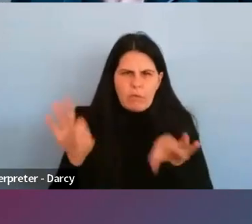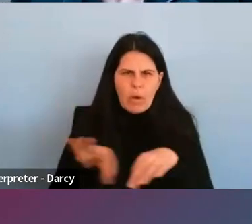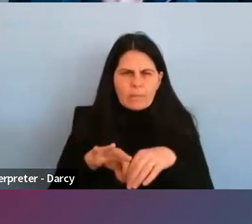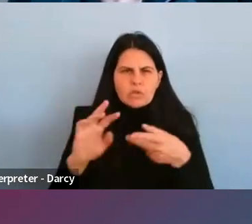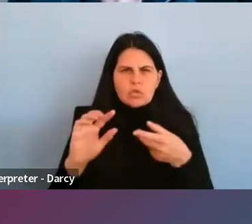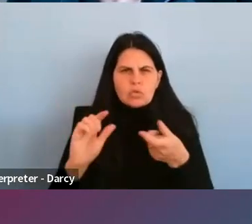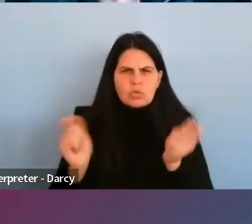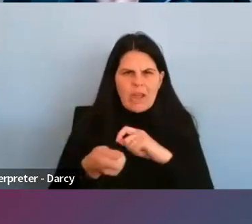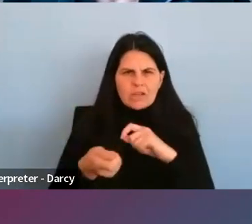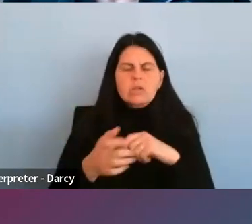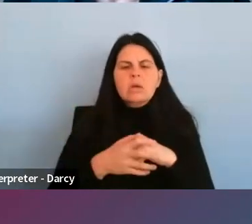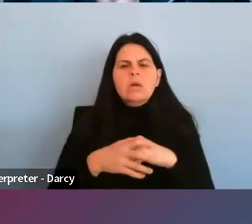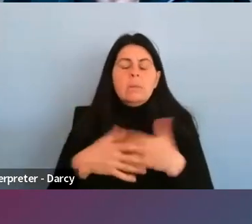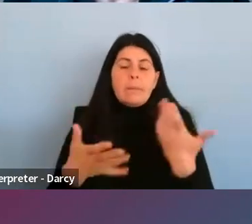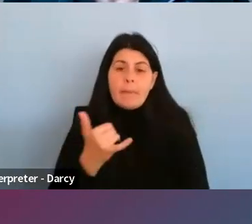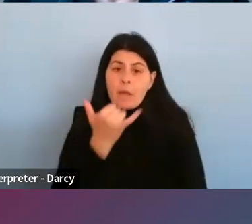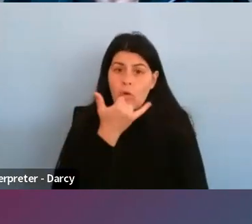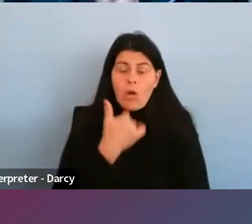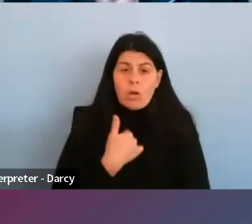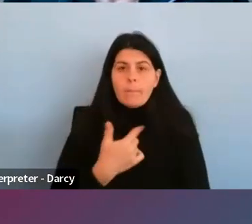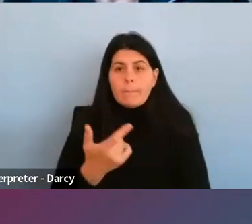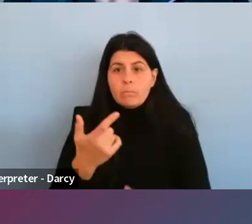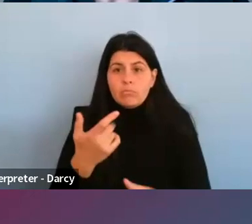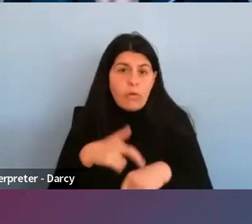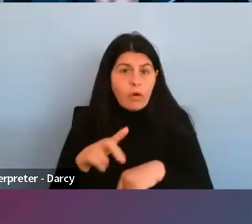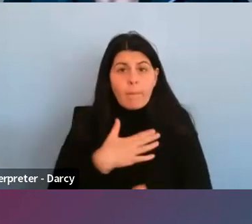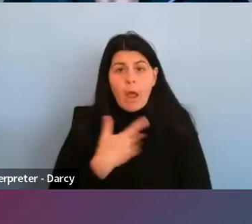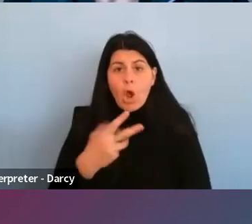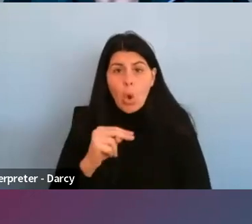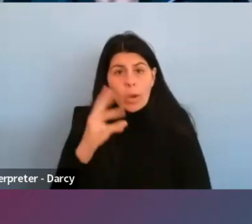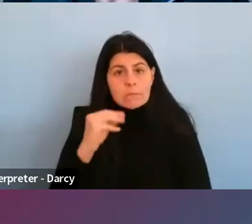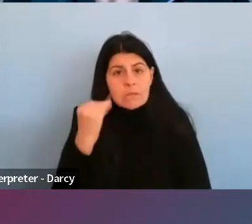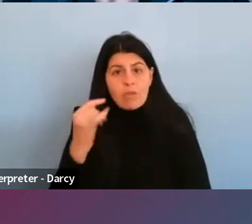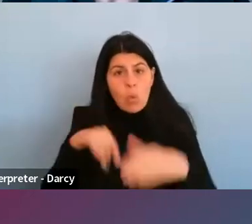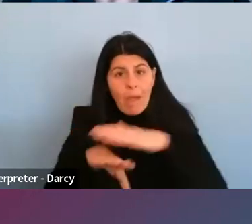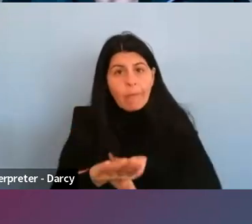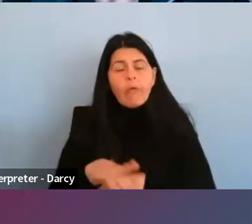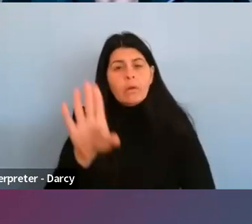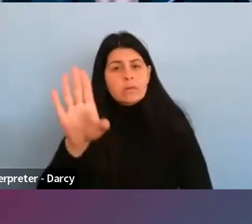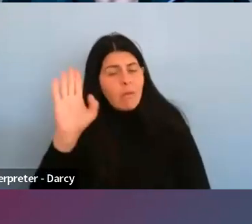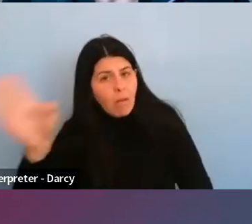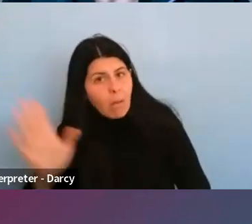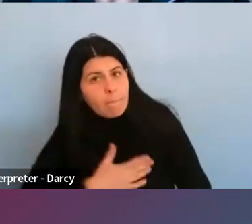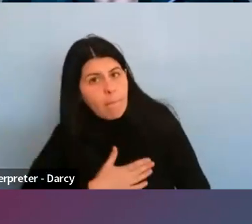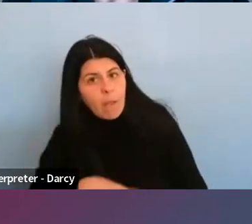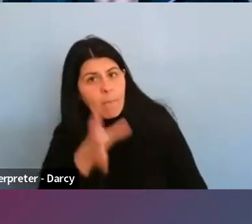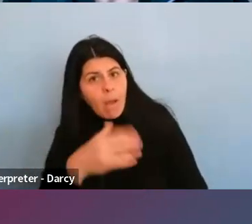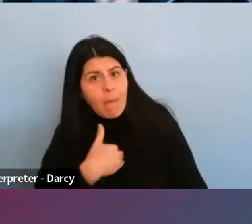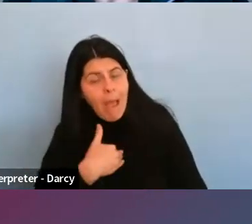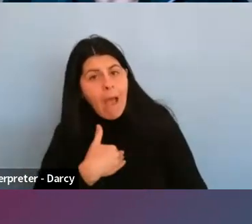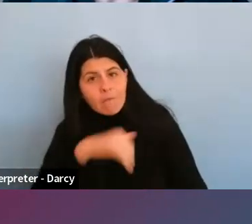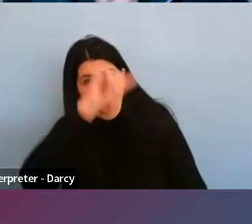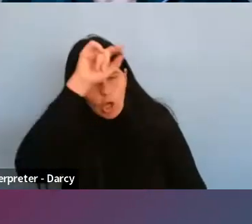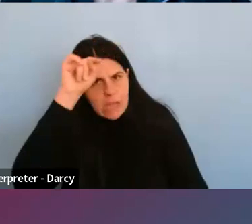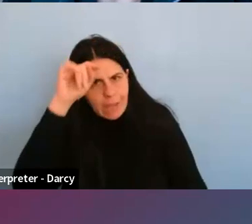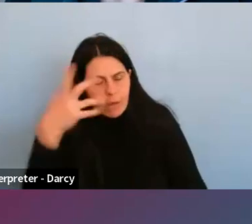be wrong and only referring to my own experience, but if you come in and you say, this is, you know, my mom has Alzheimer's, like, you're coming at it from an